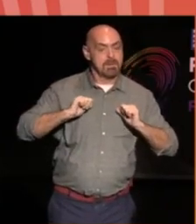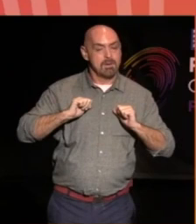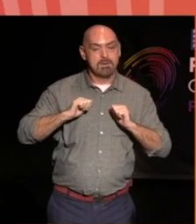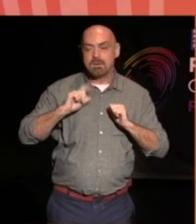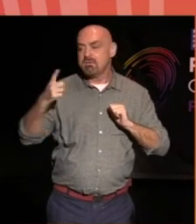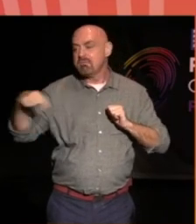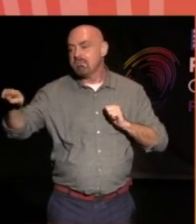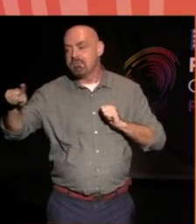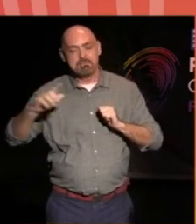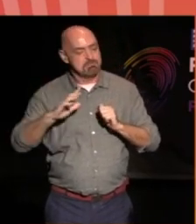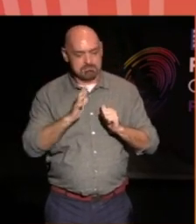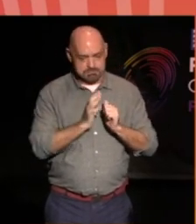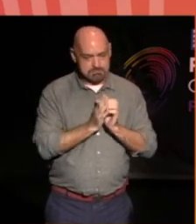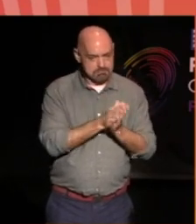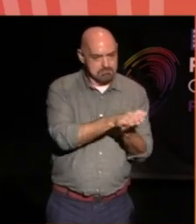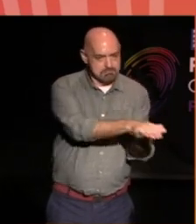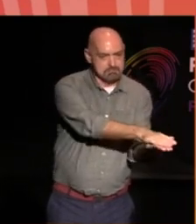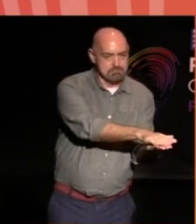somewhere else.